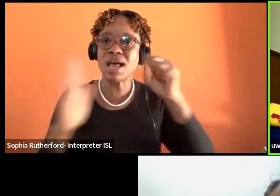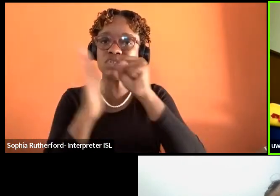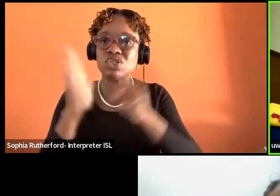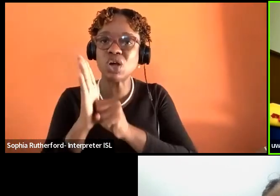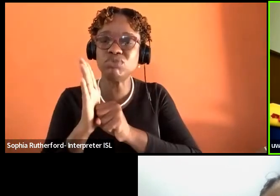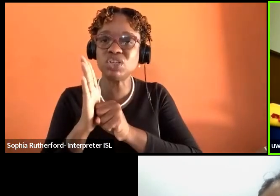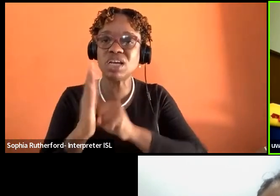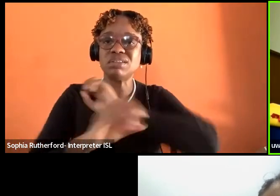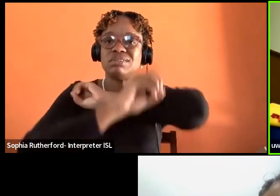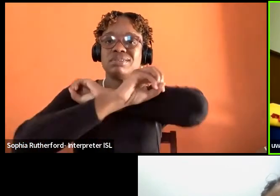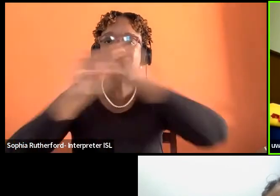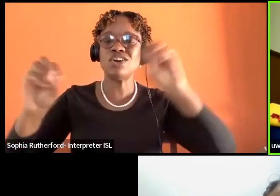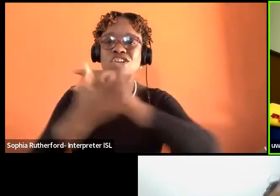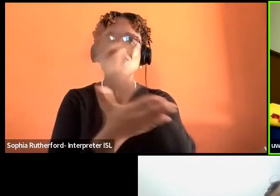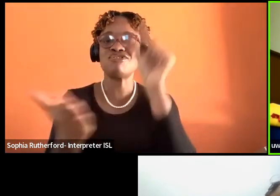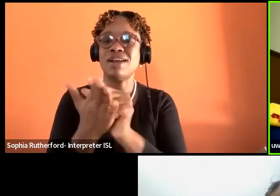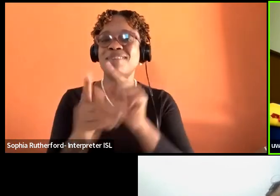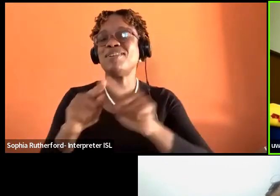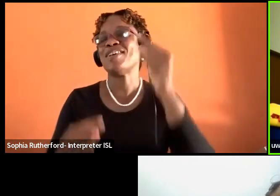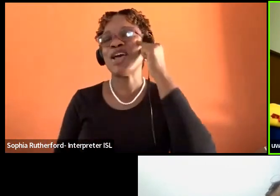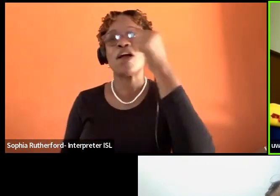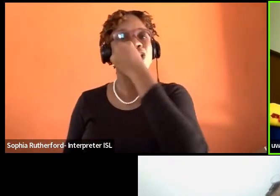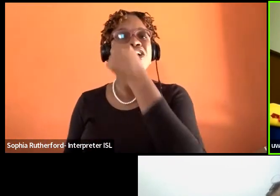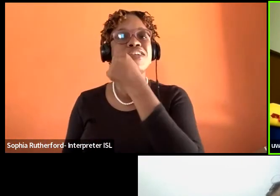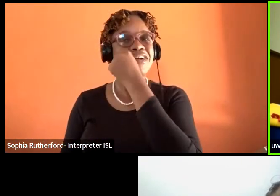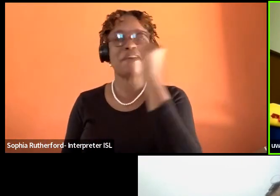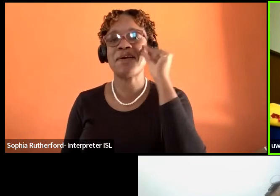Gloria said, I don't spit it does.